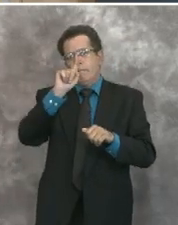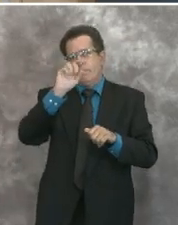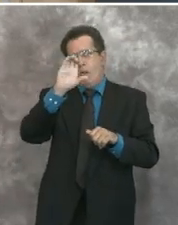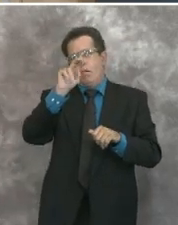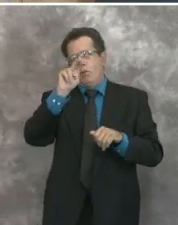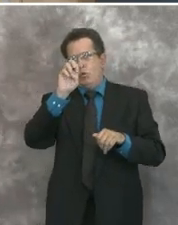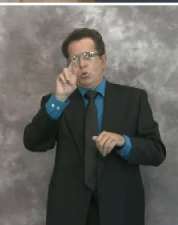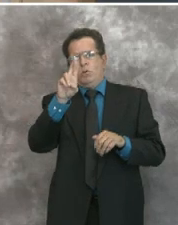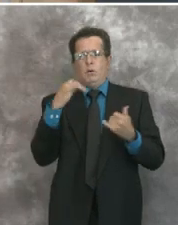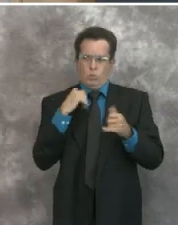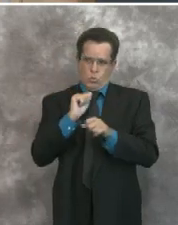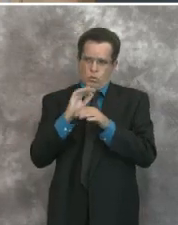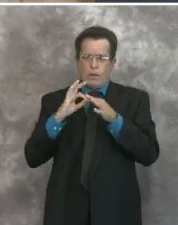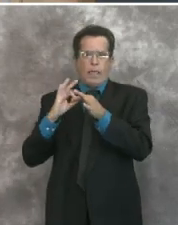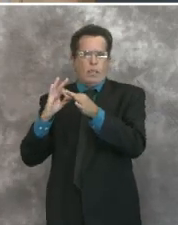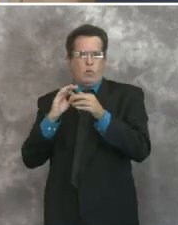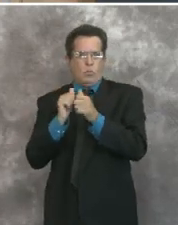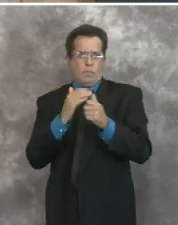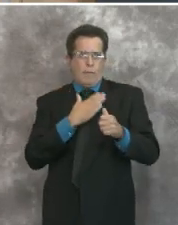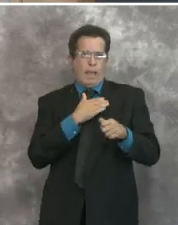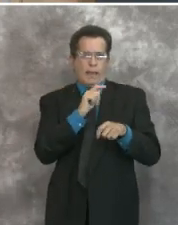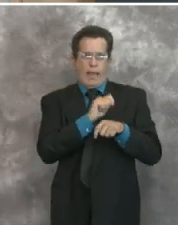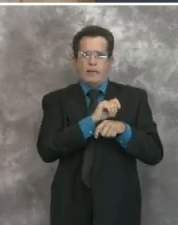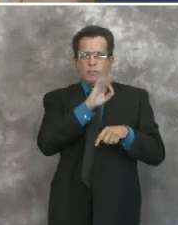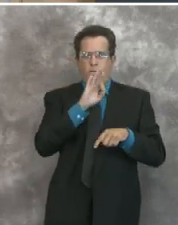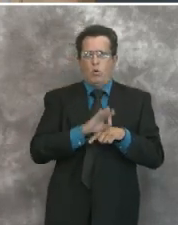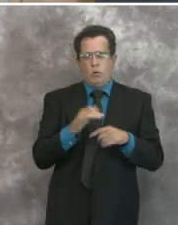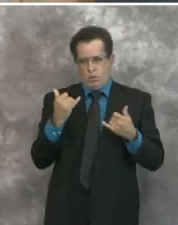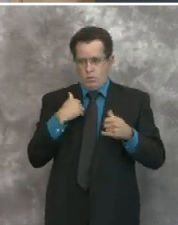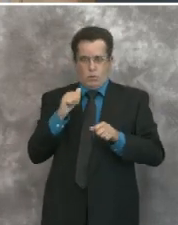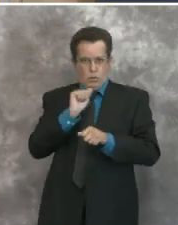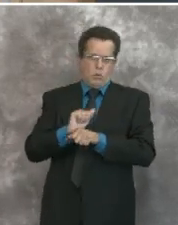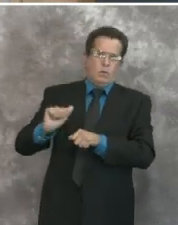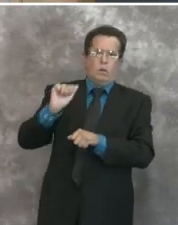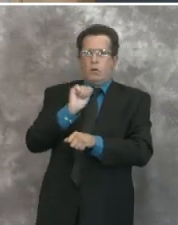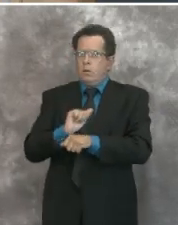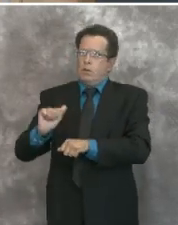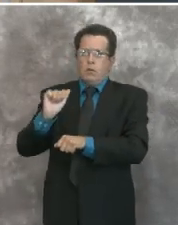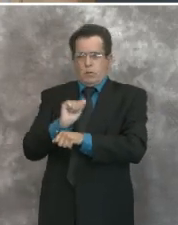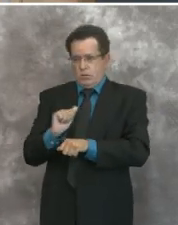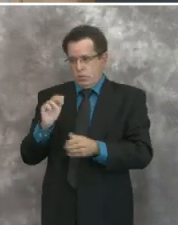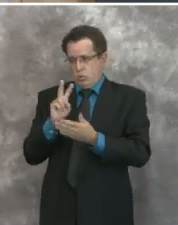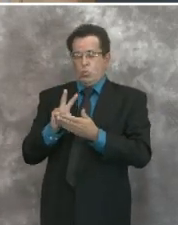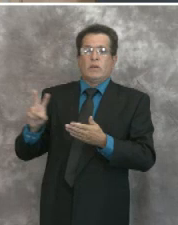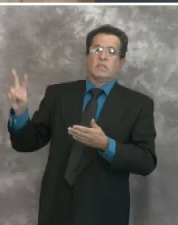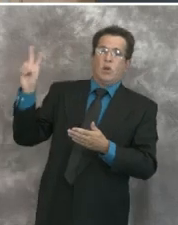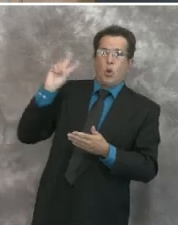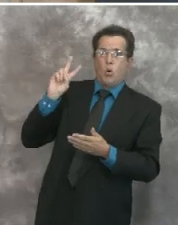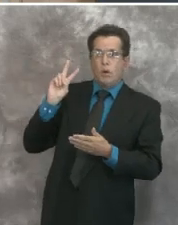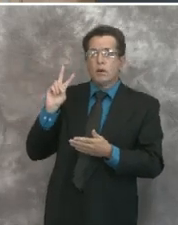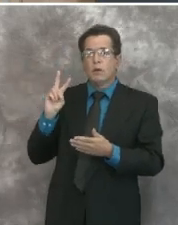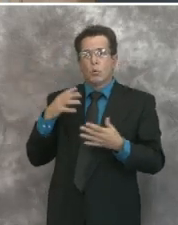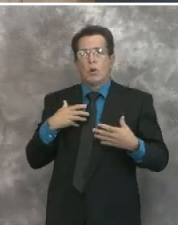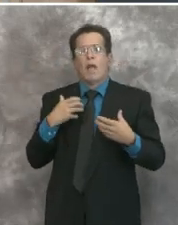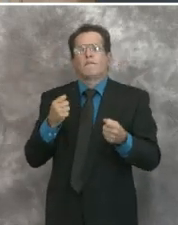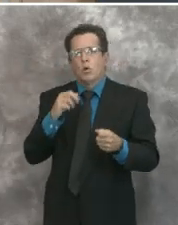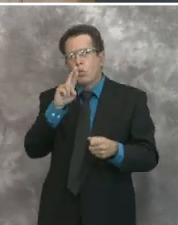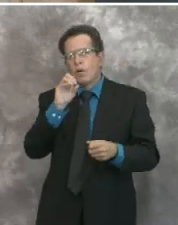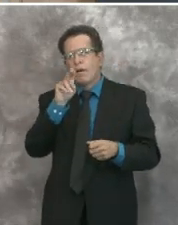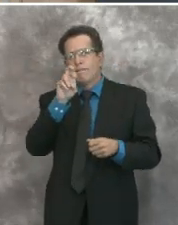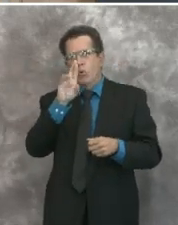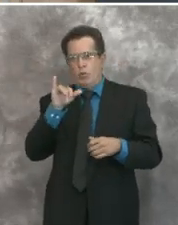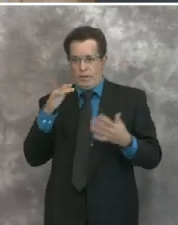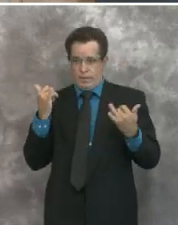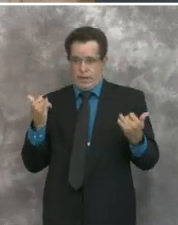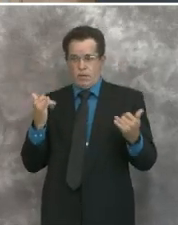and my task force that was created about 2.5 weeks ago, the Recover Task Force. They've had